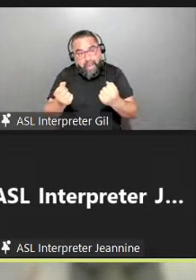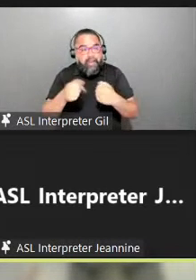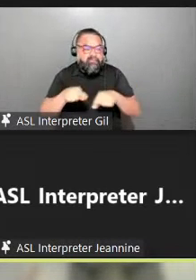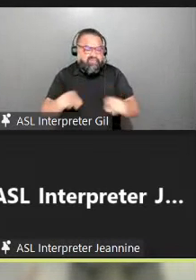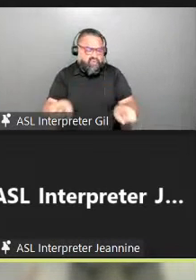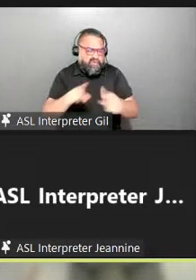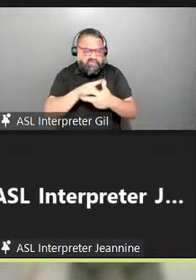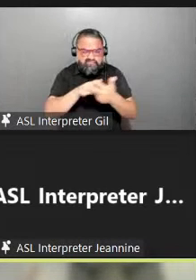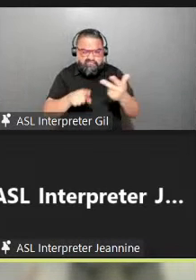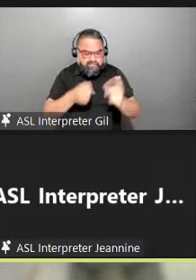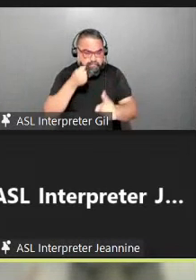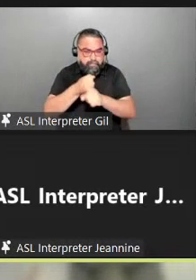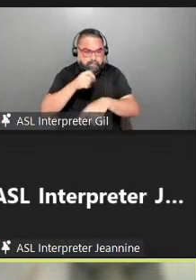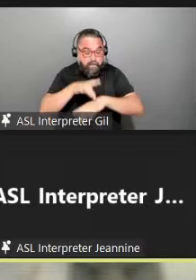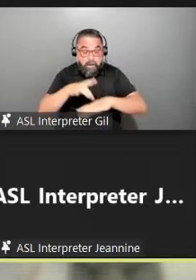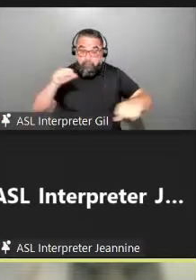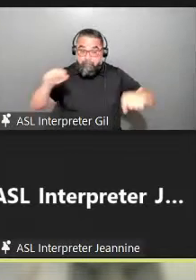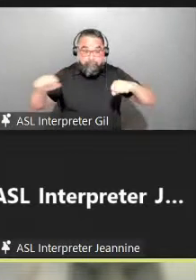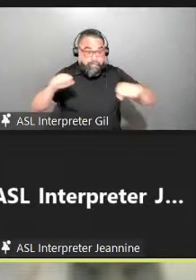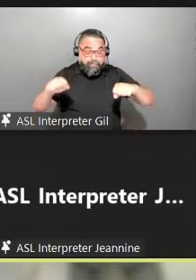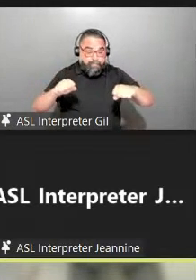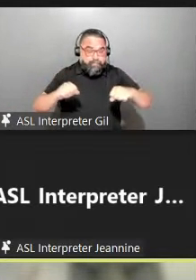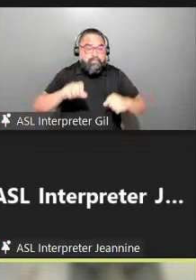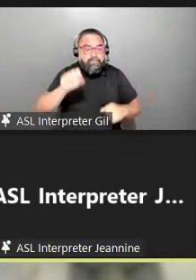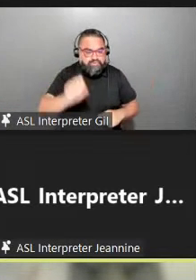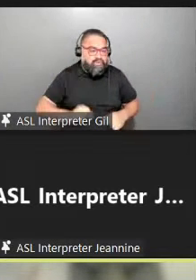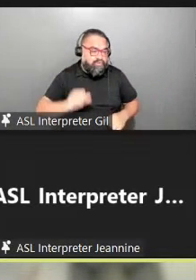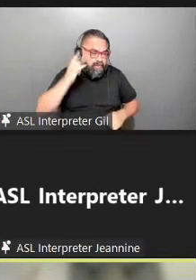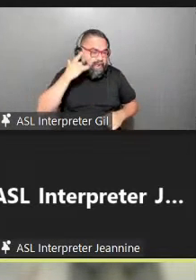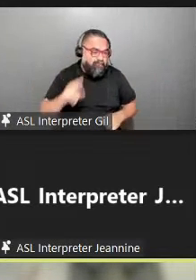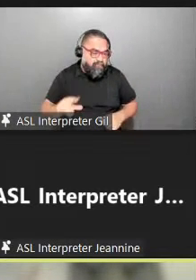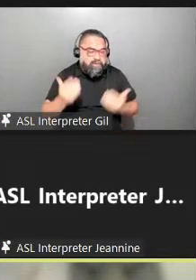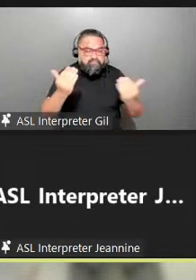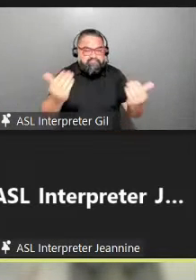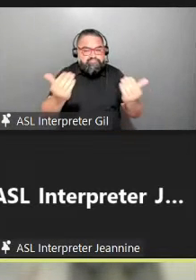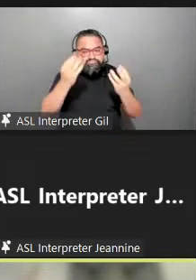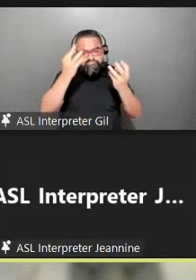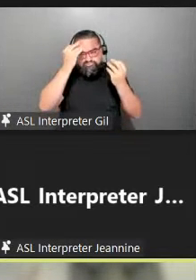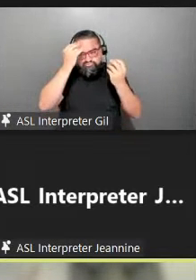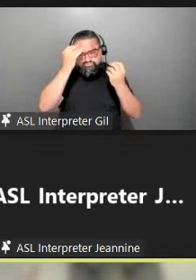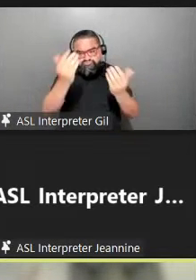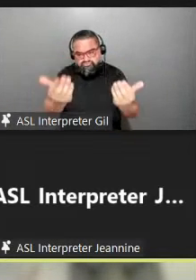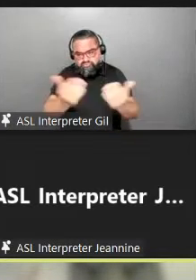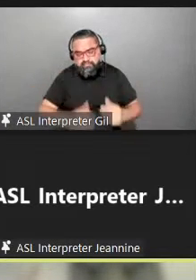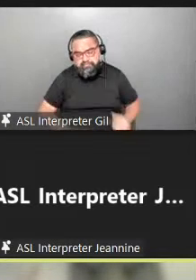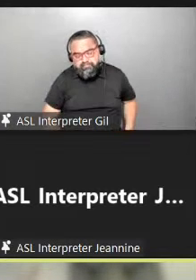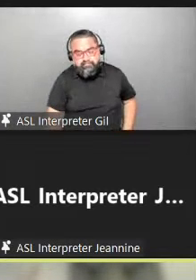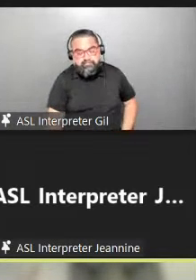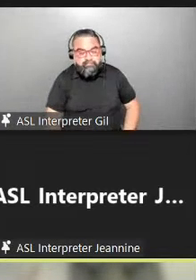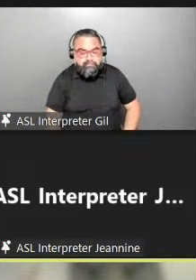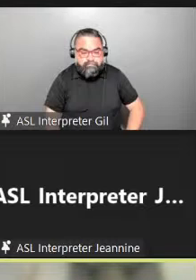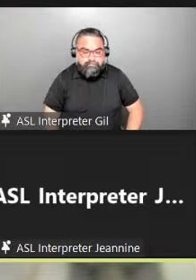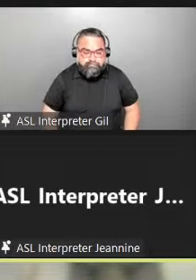Southern California earthquake. And I'll just give you a few seconds to think about that.